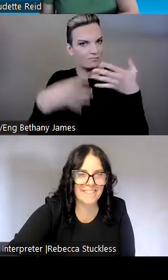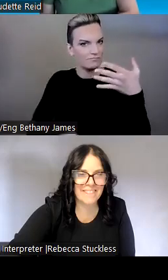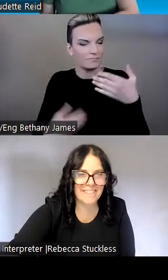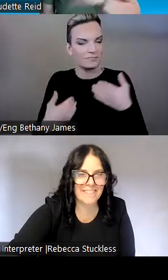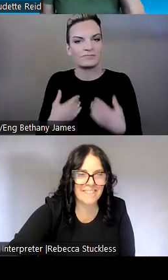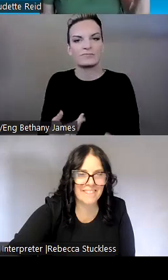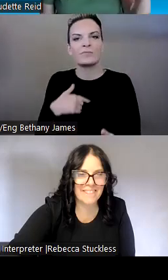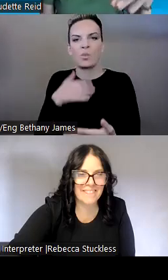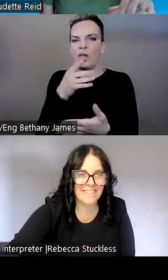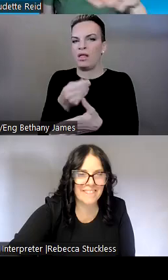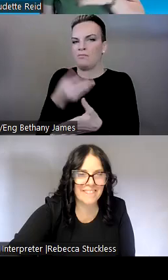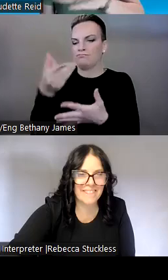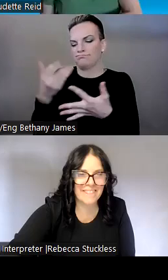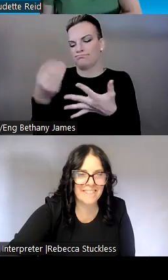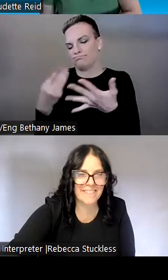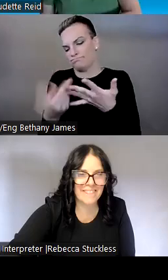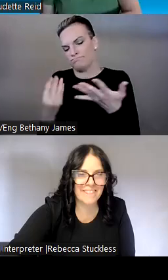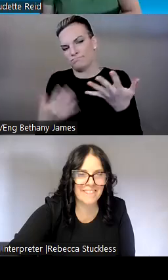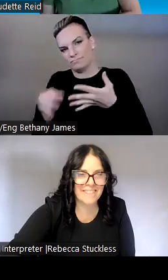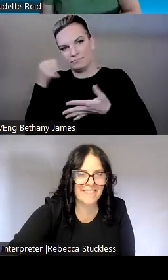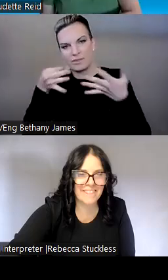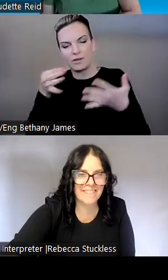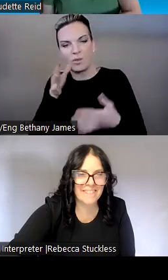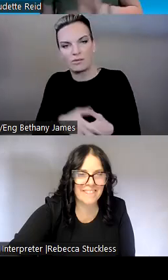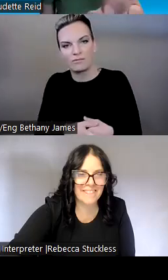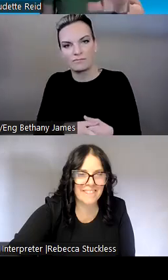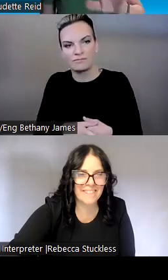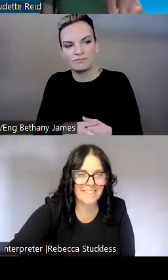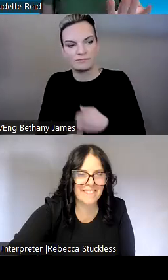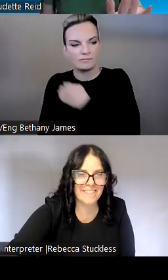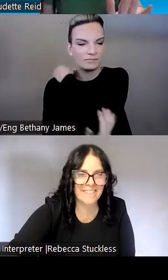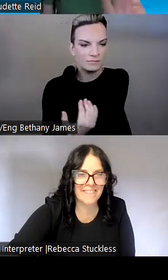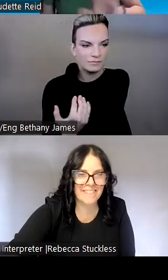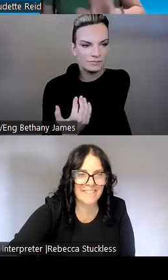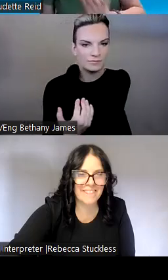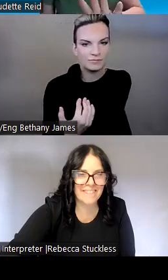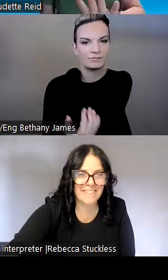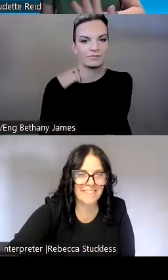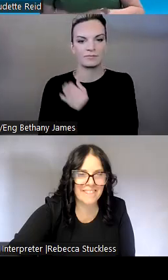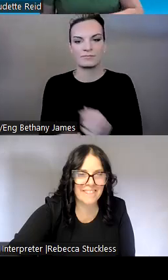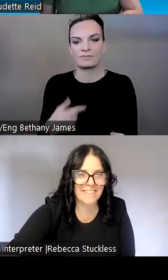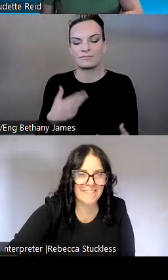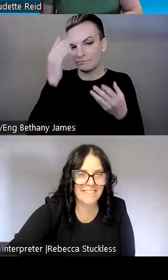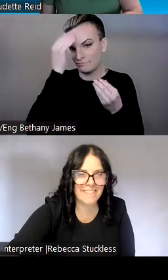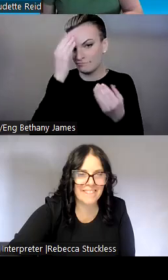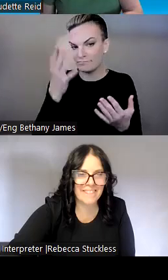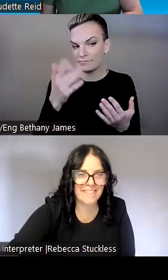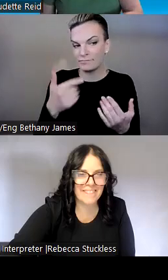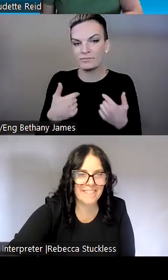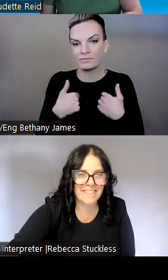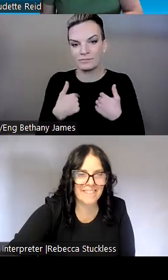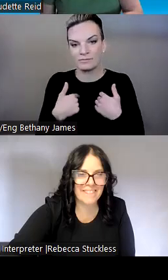at a time and talk a little bit about what is available there. And first, I want to tell you that I have handouts. I've